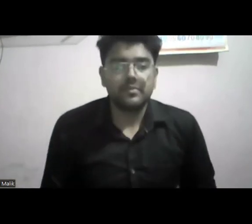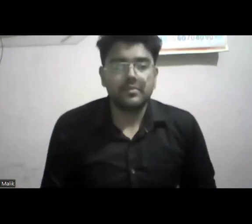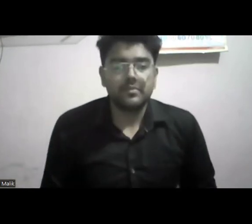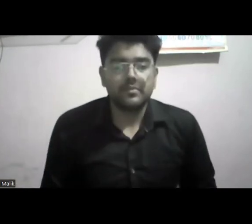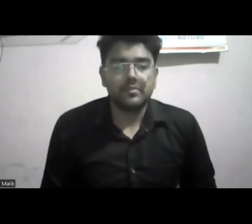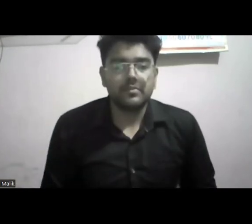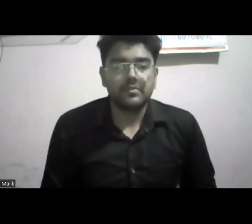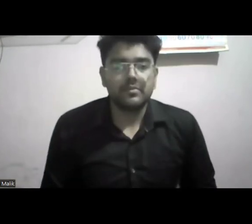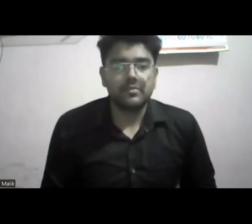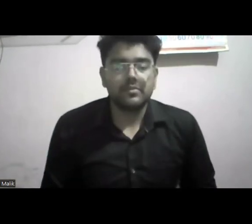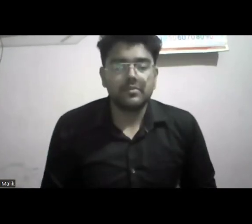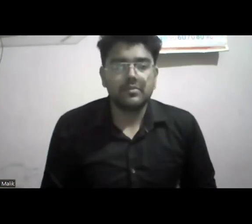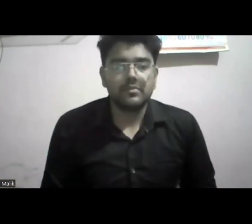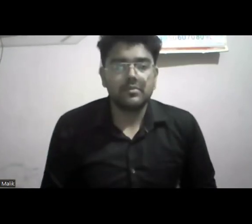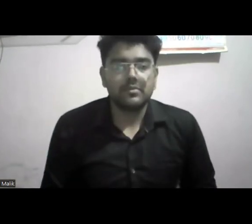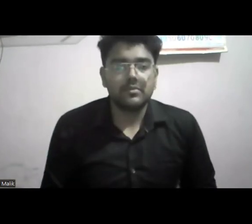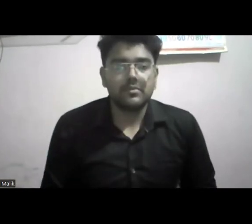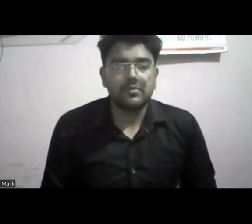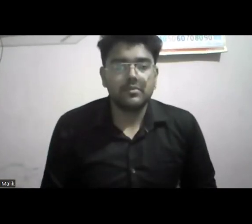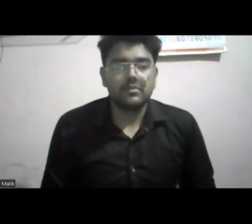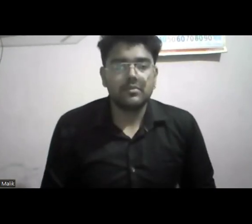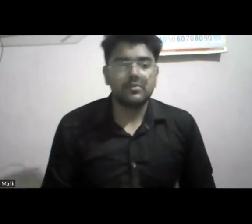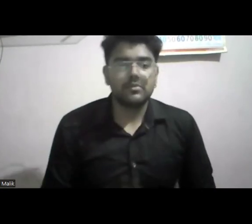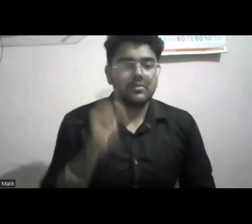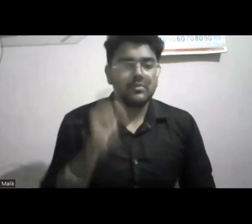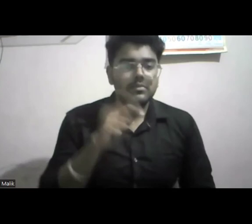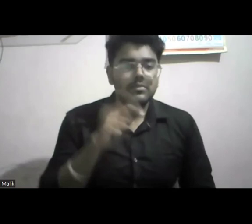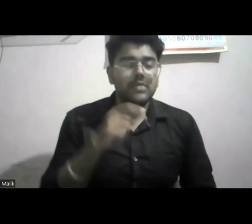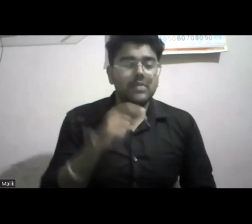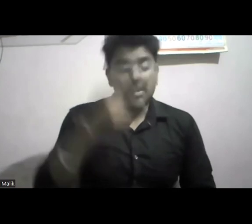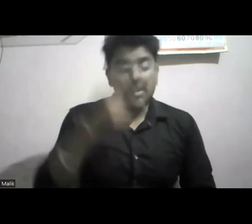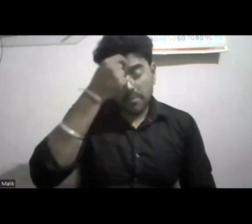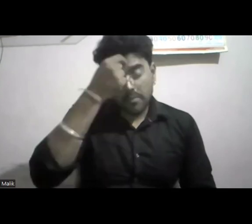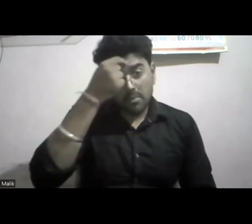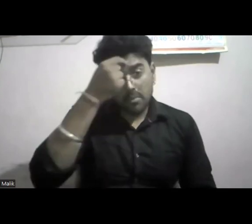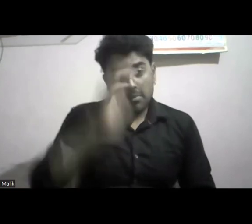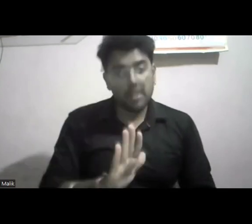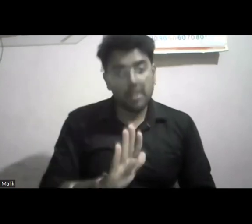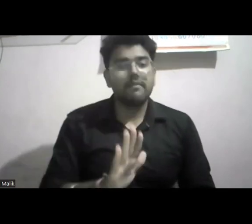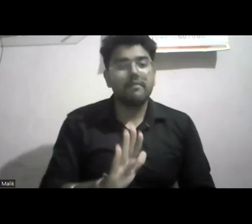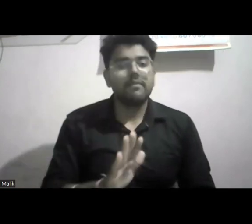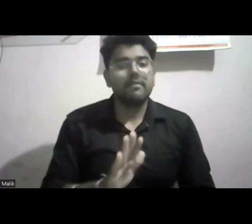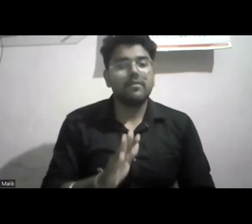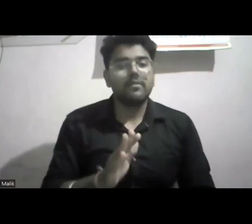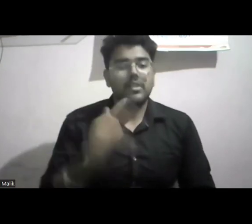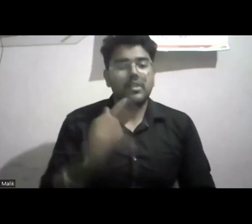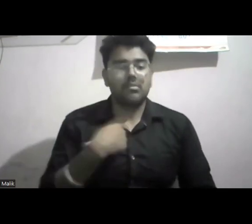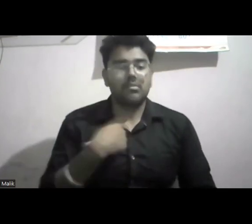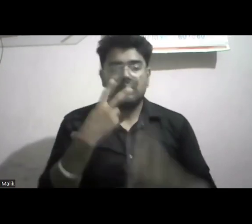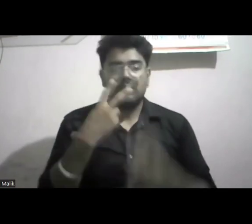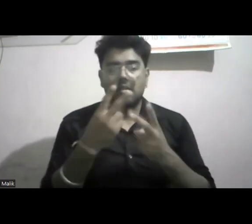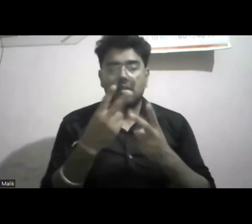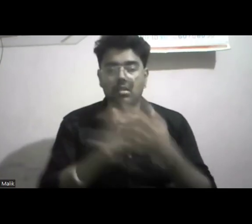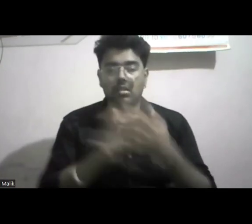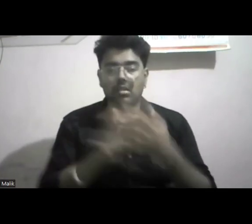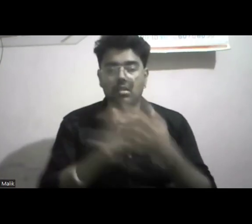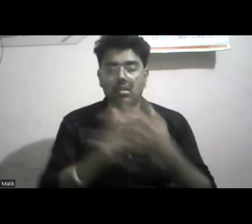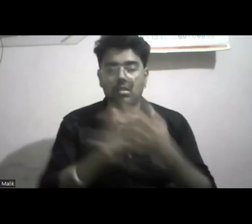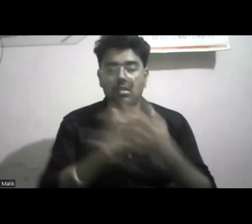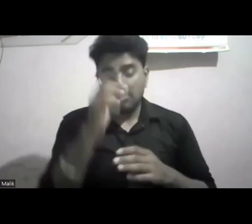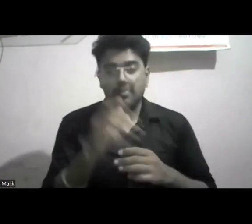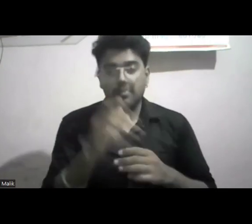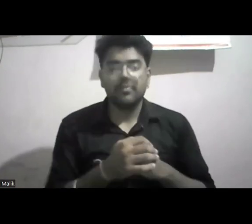they also become judgmental. So this is actually the problem with invisible disabilities, because you need to